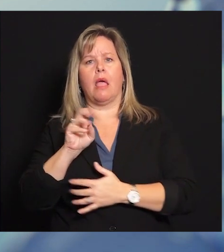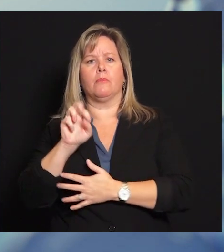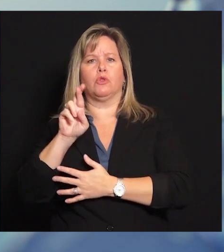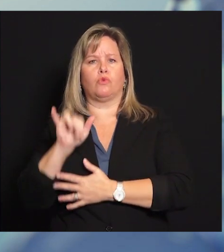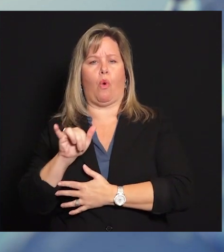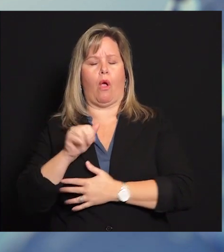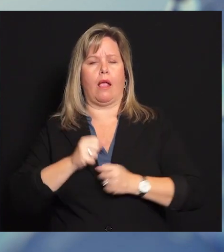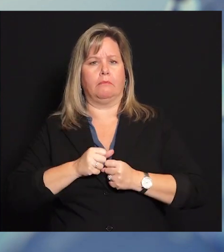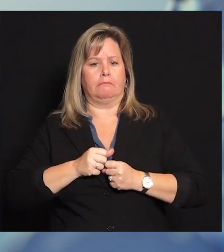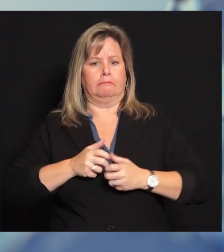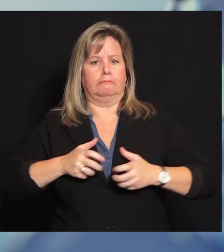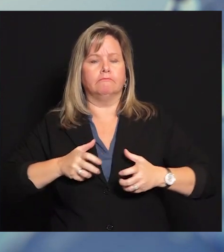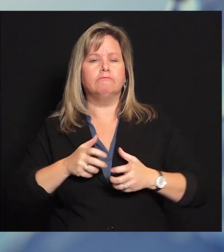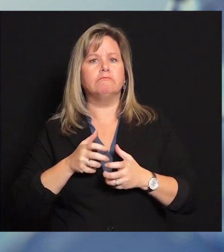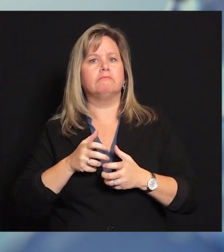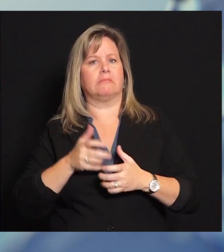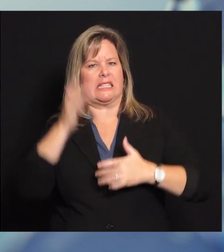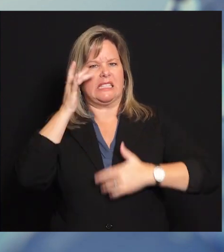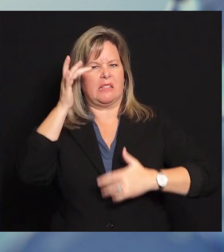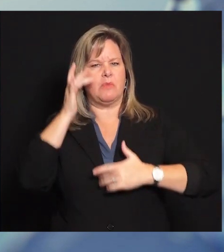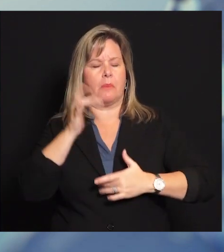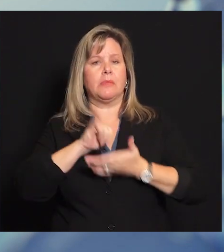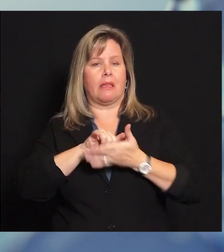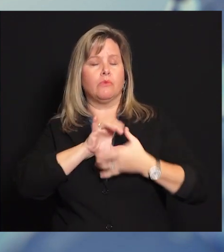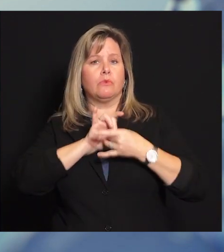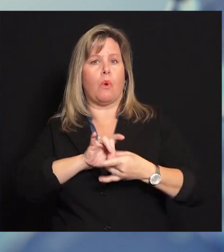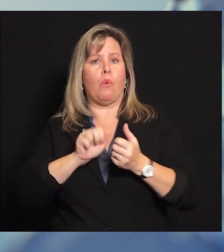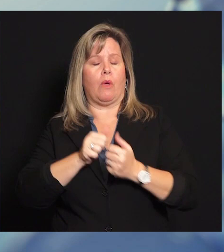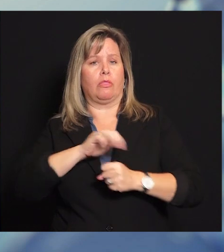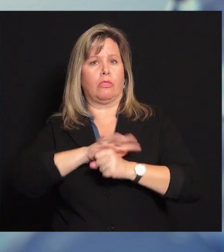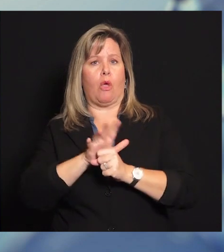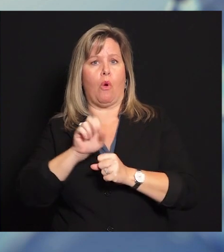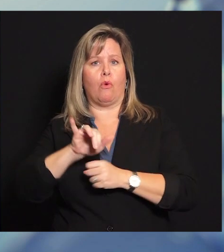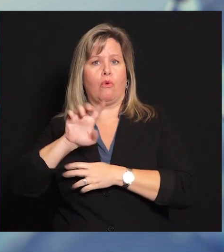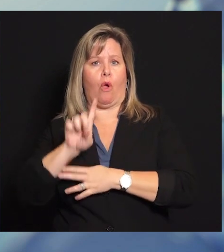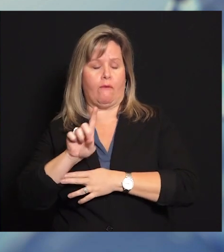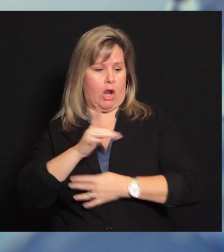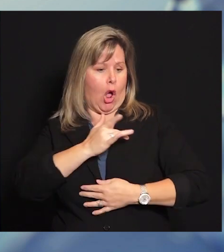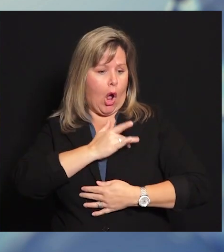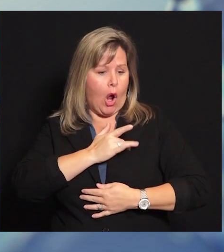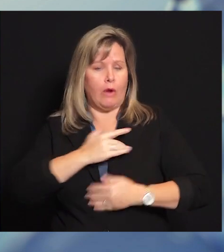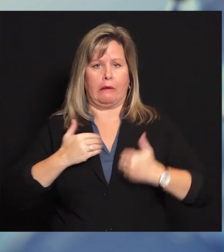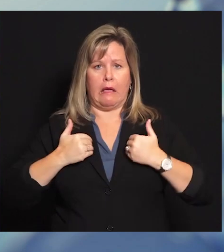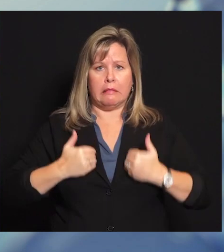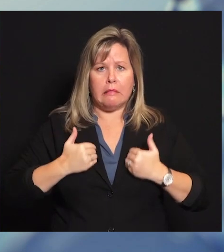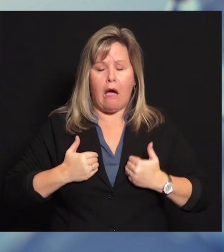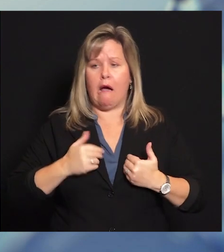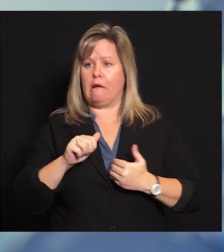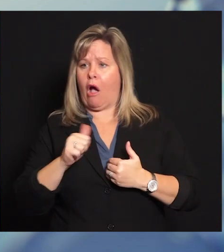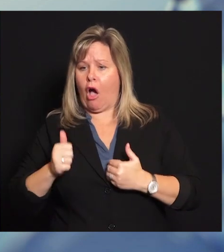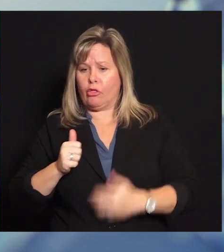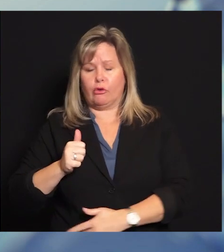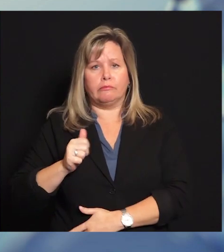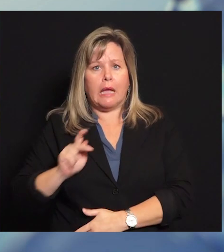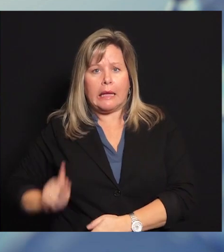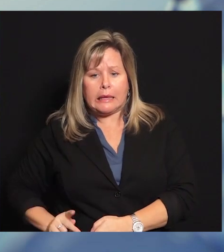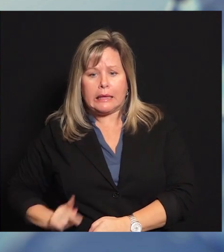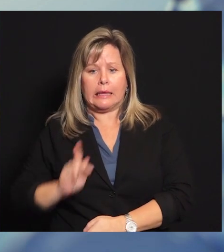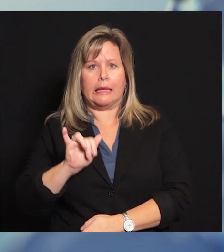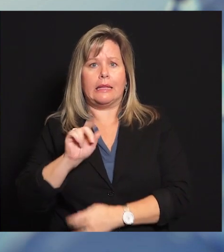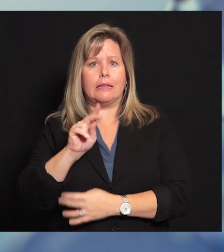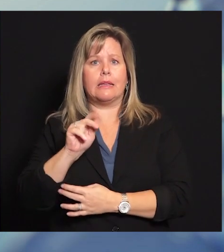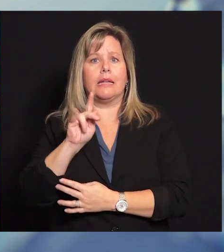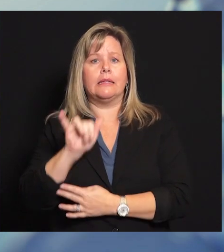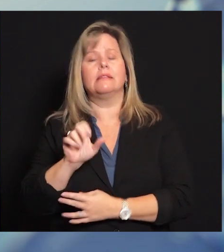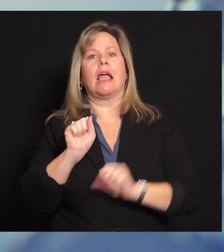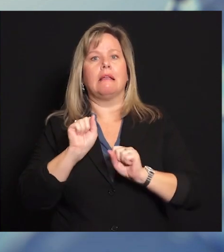with COVID-19, where the heart, lungs, kidneys, and other organs can become inflamed. Every day the CDC is learning